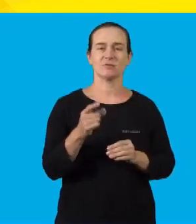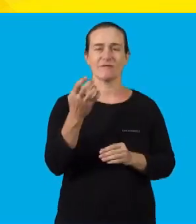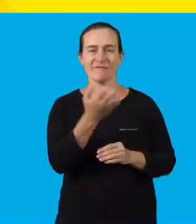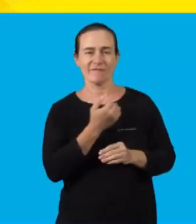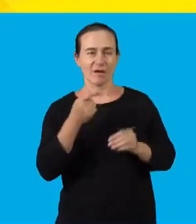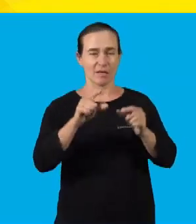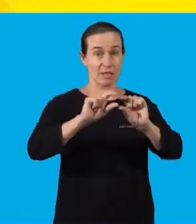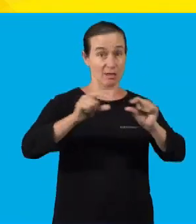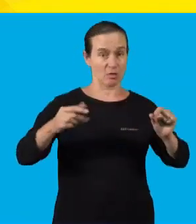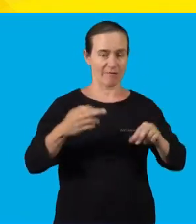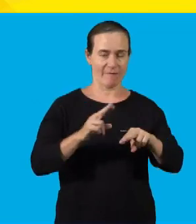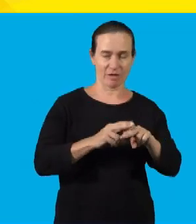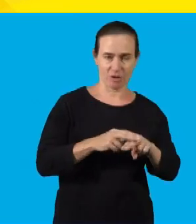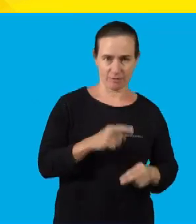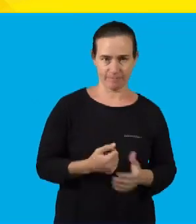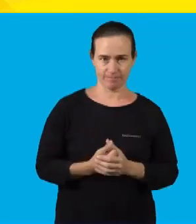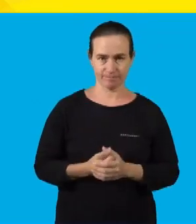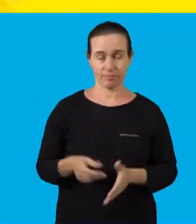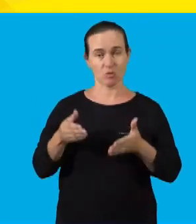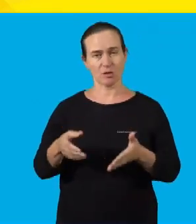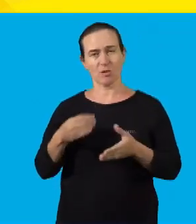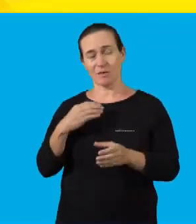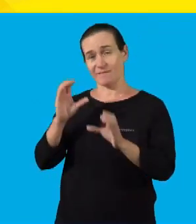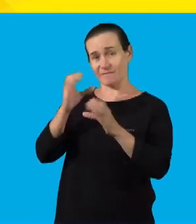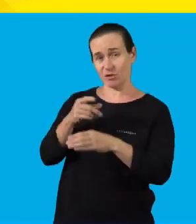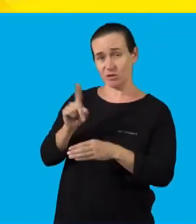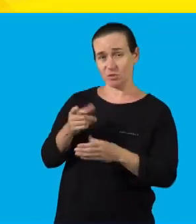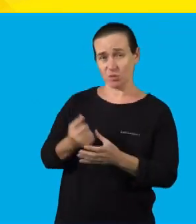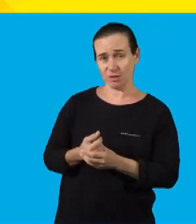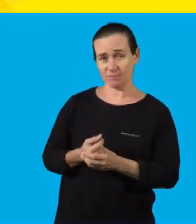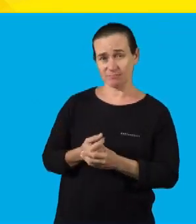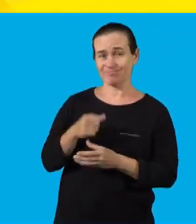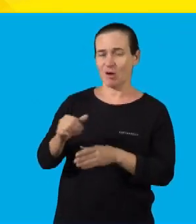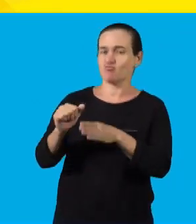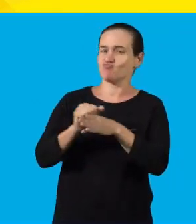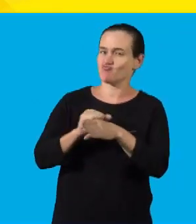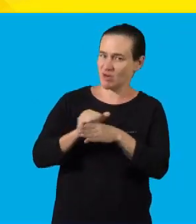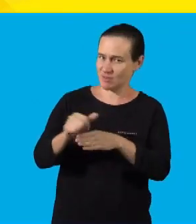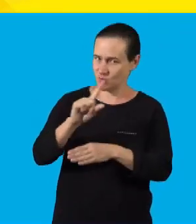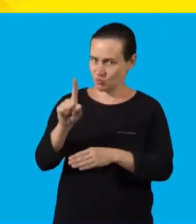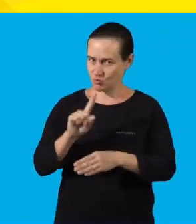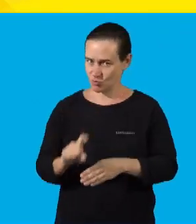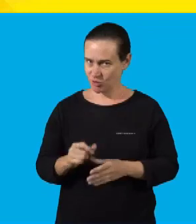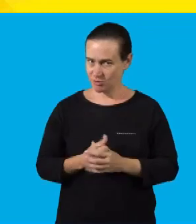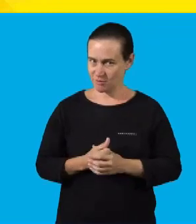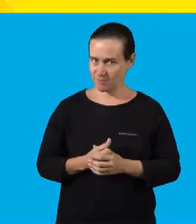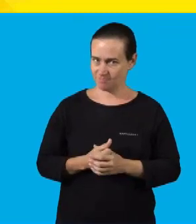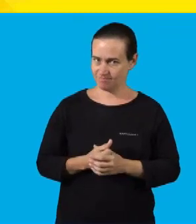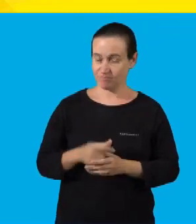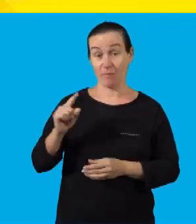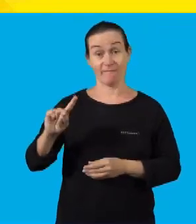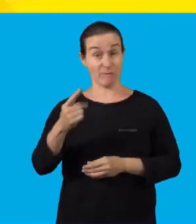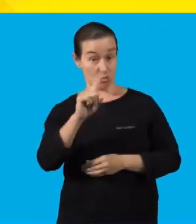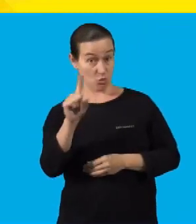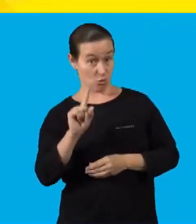of finding the equation of functions, where today we are going to focus on those practice questions. Let's